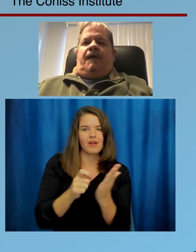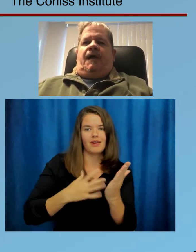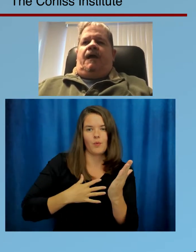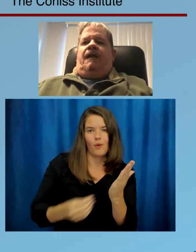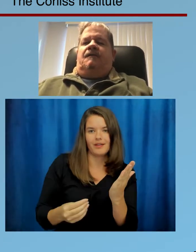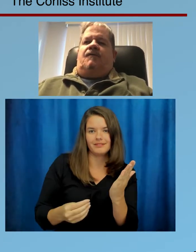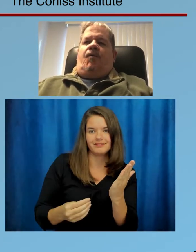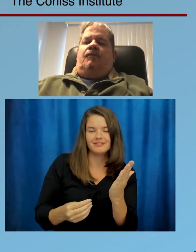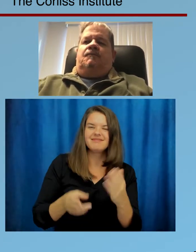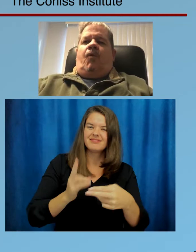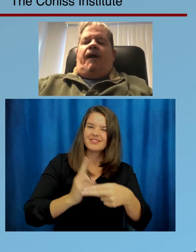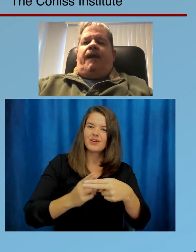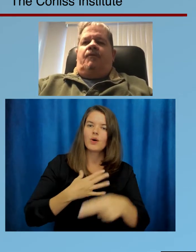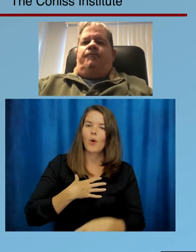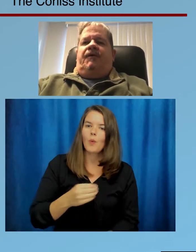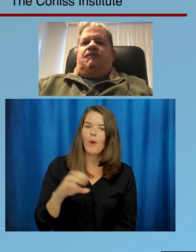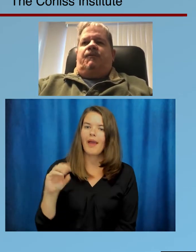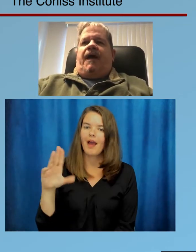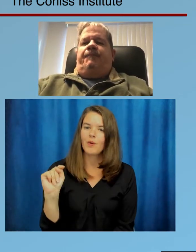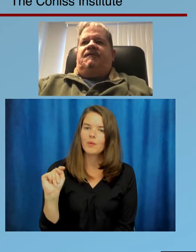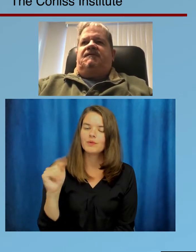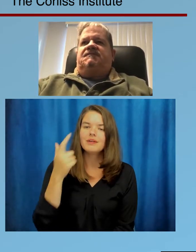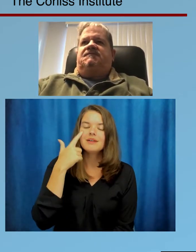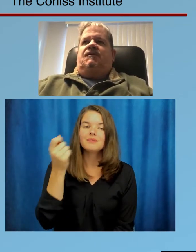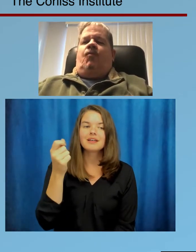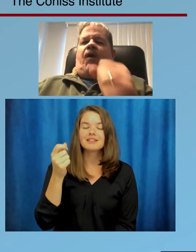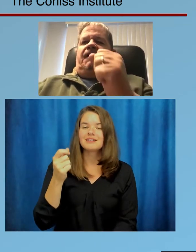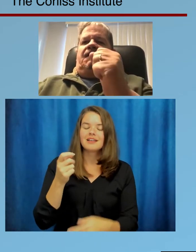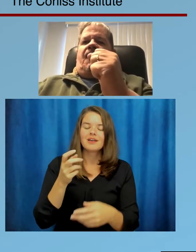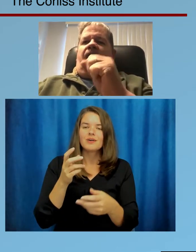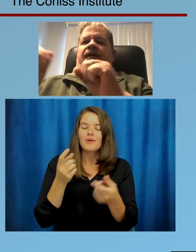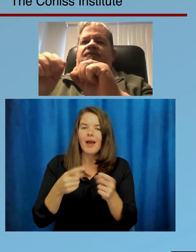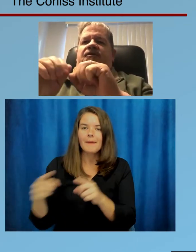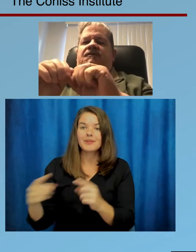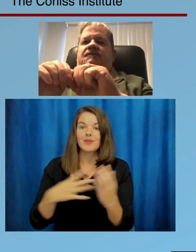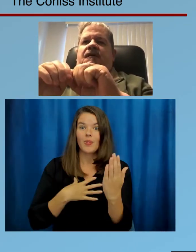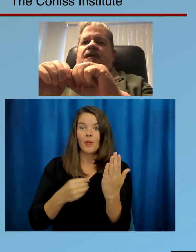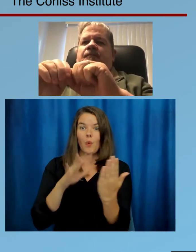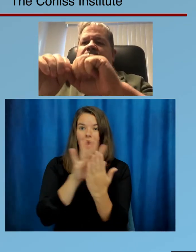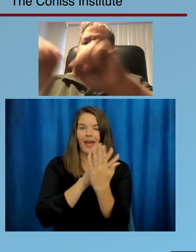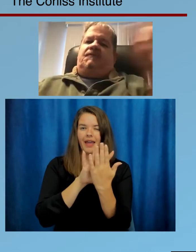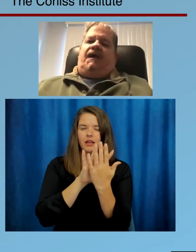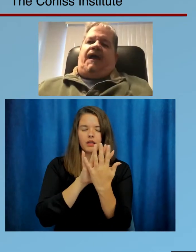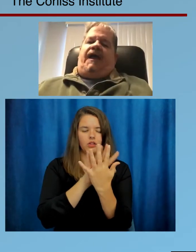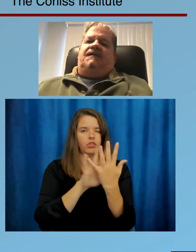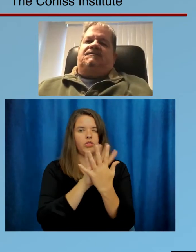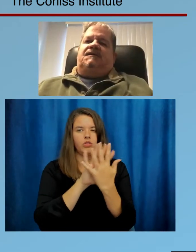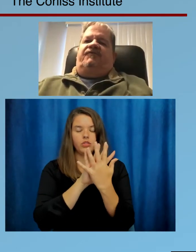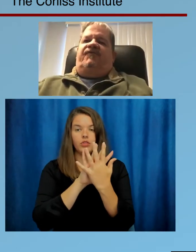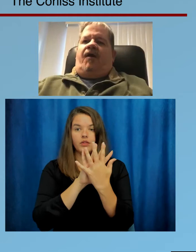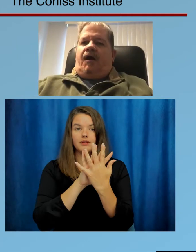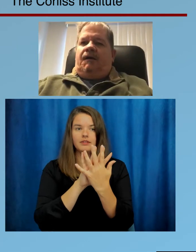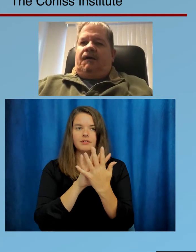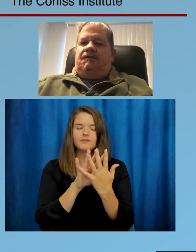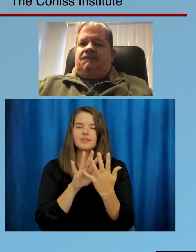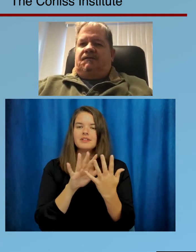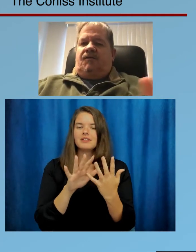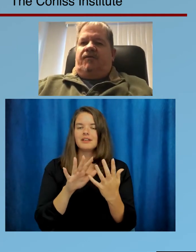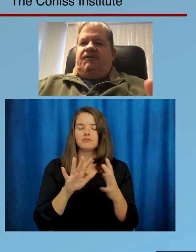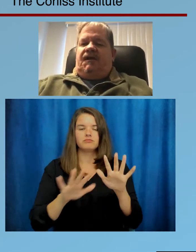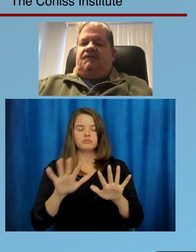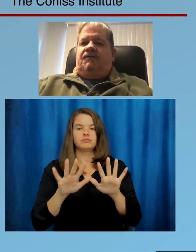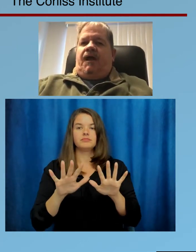white. And that's called whiteout because what happens is the white kind of just becomes like a haze and a fog, and